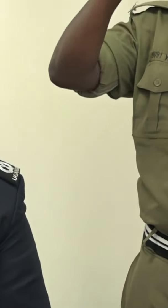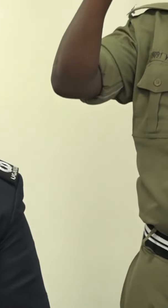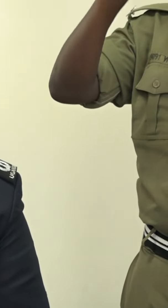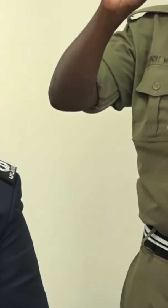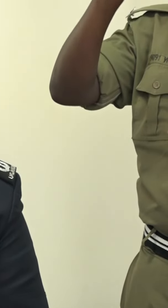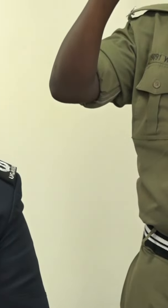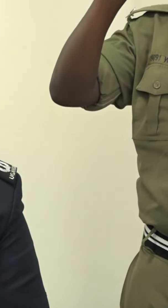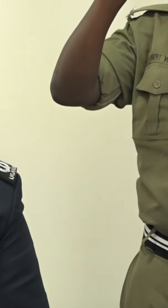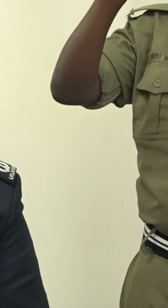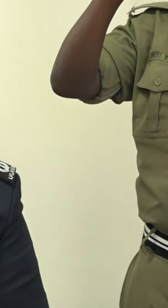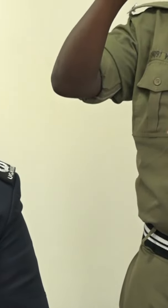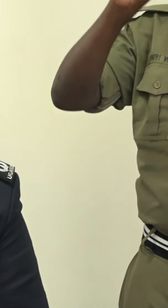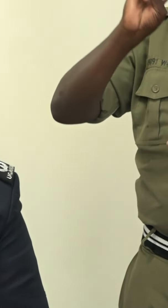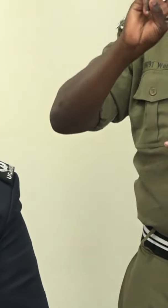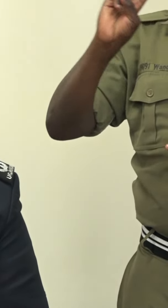had